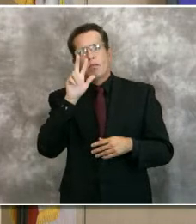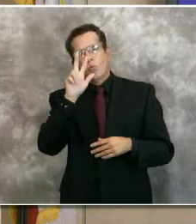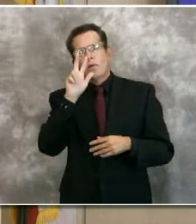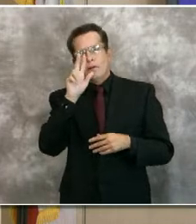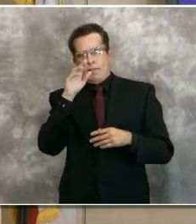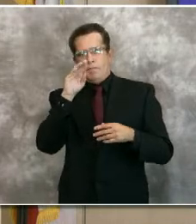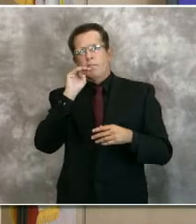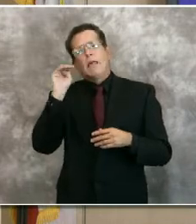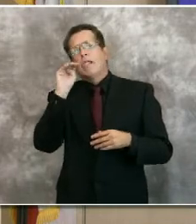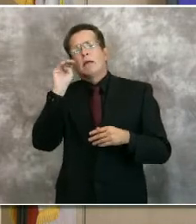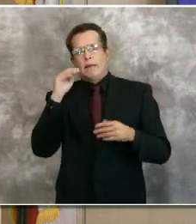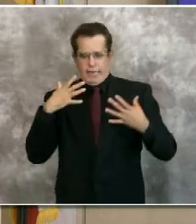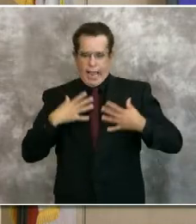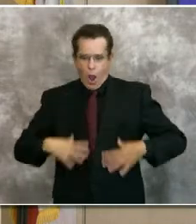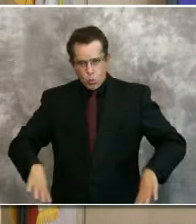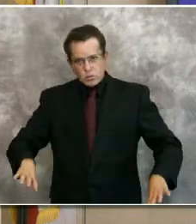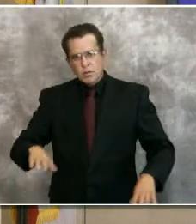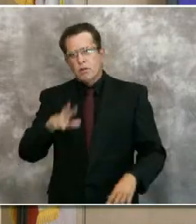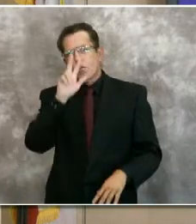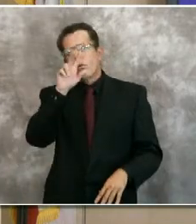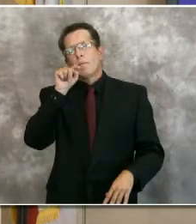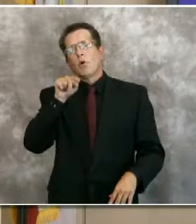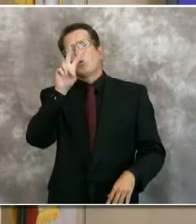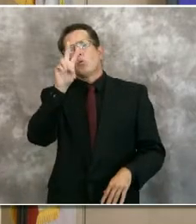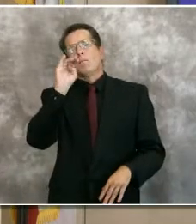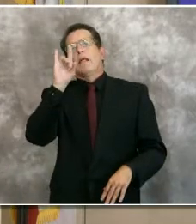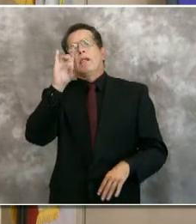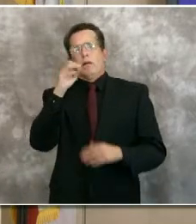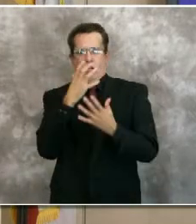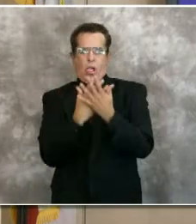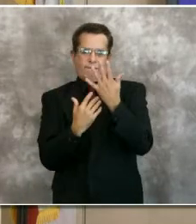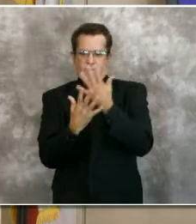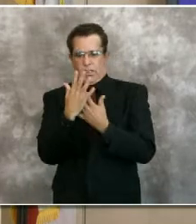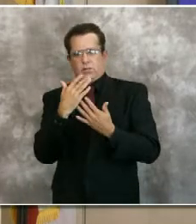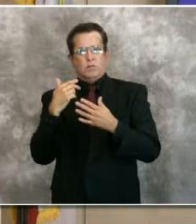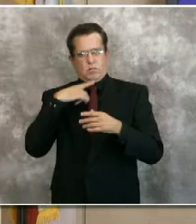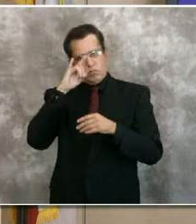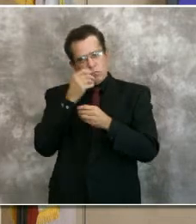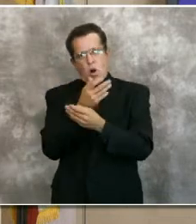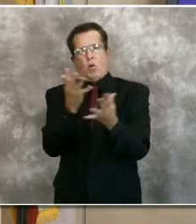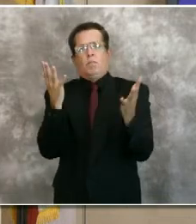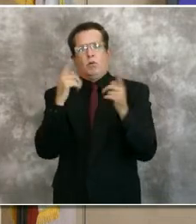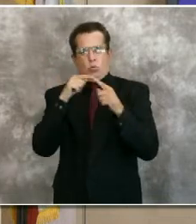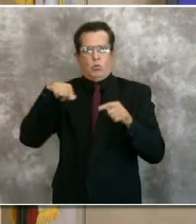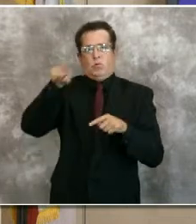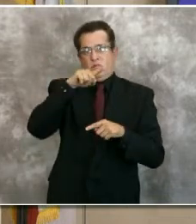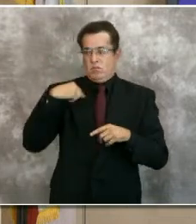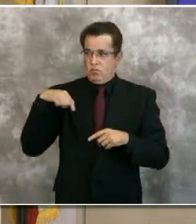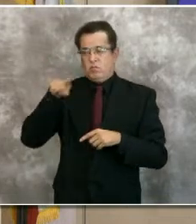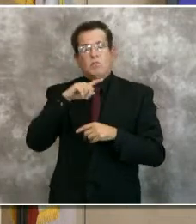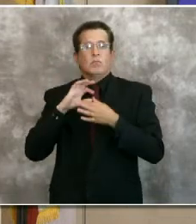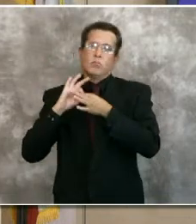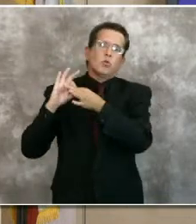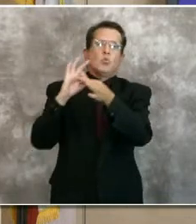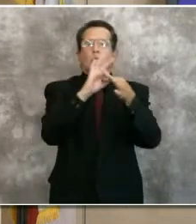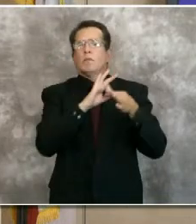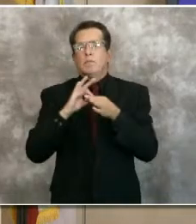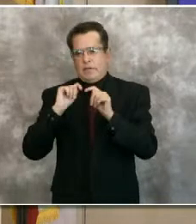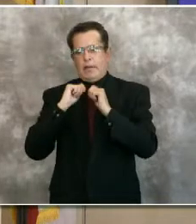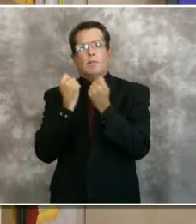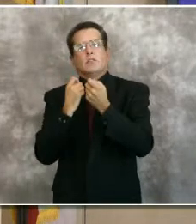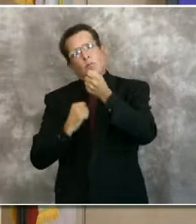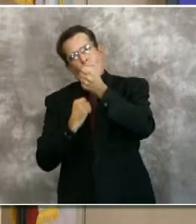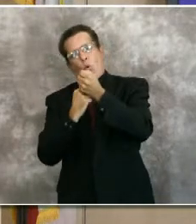million gowns, and 3.2 million gloves. And this represents a collective effort and team to support our public